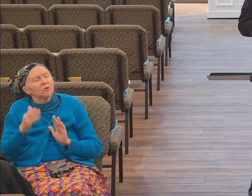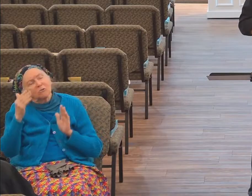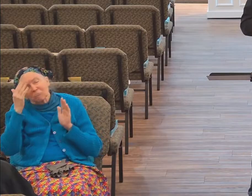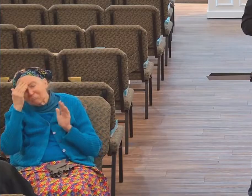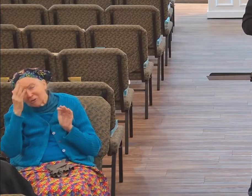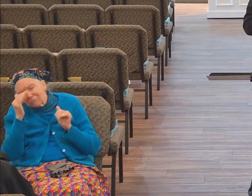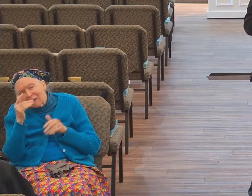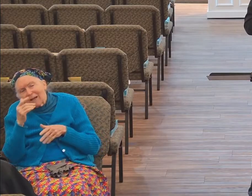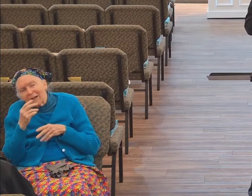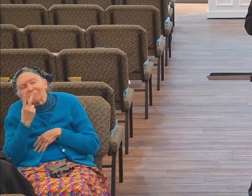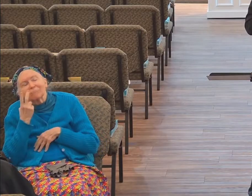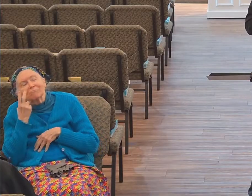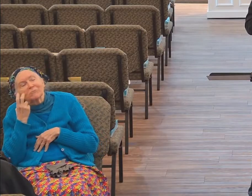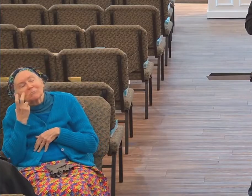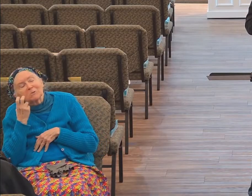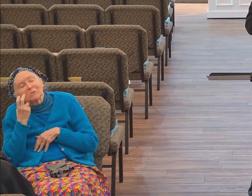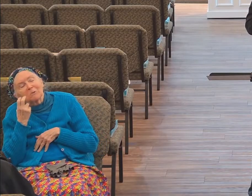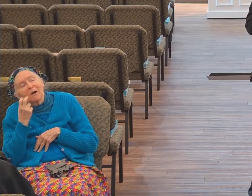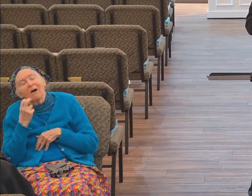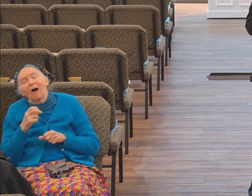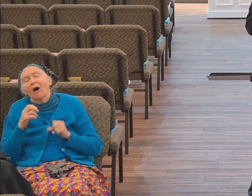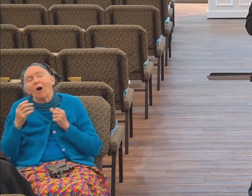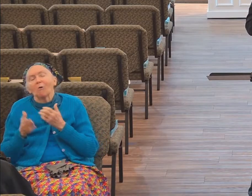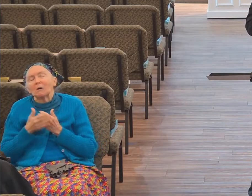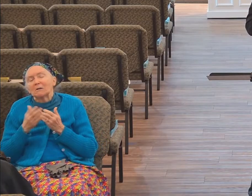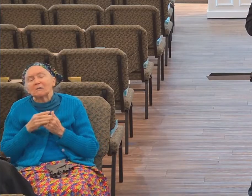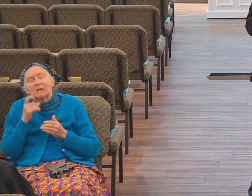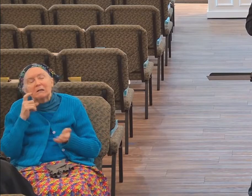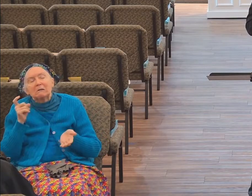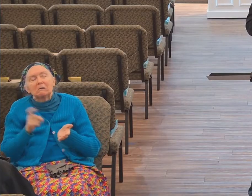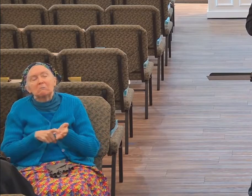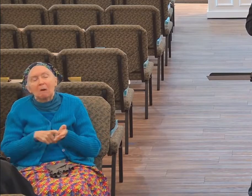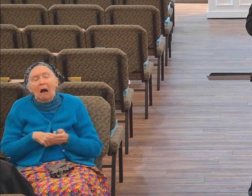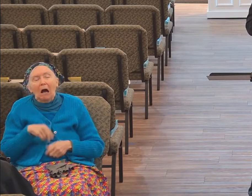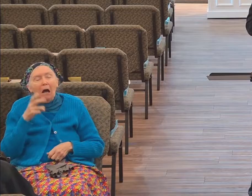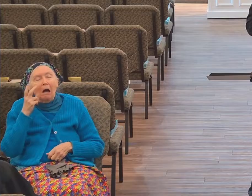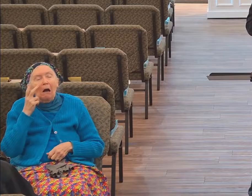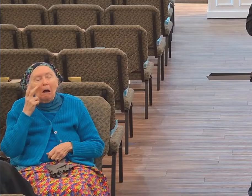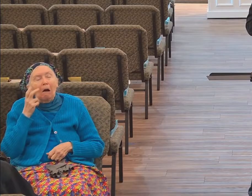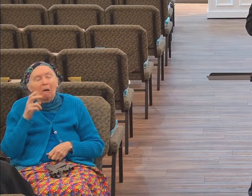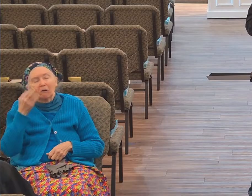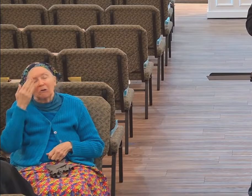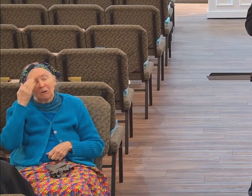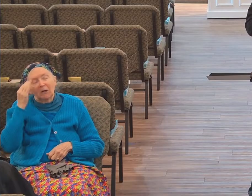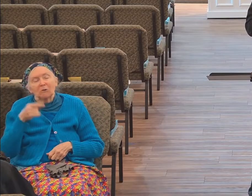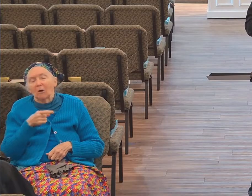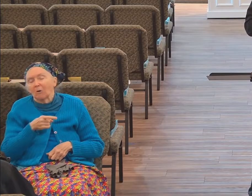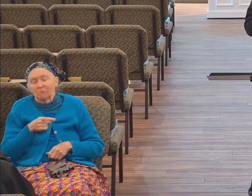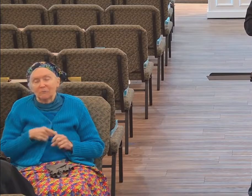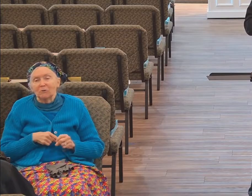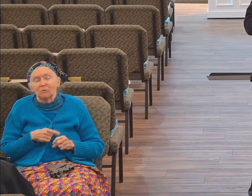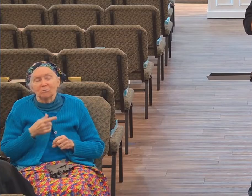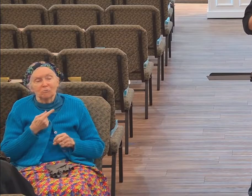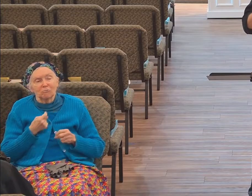it gets to the point to where you can spot them a mile away. You know what you're looking at, right? Like imagine that,